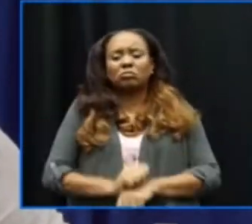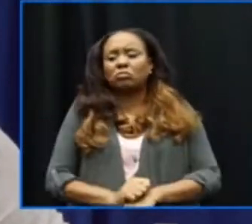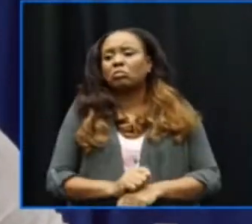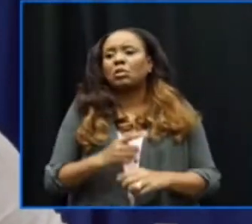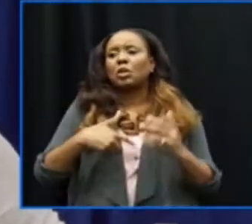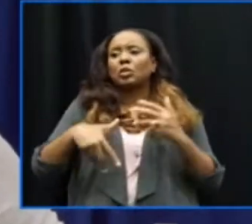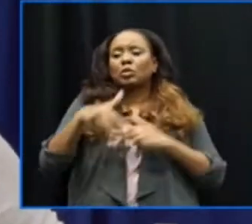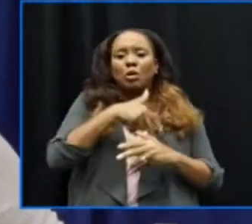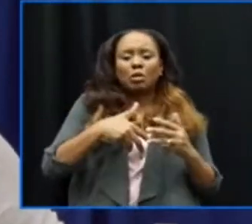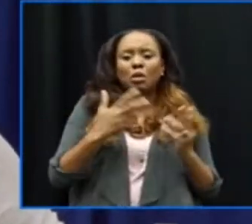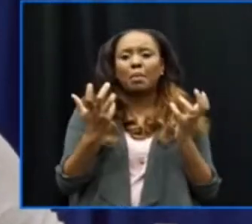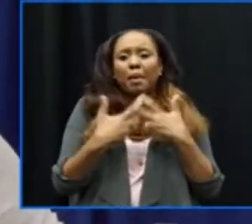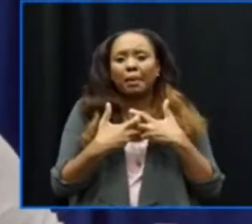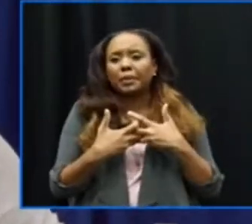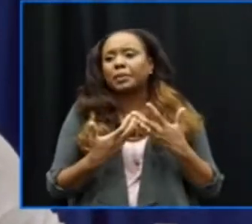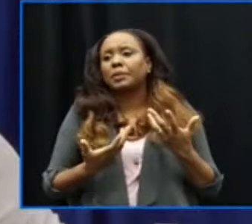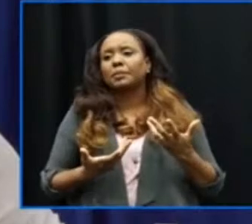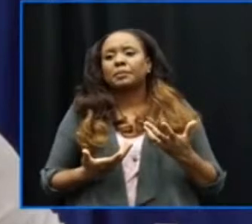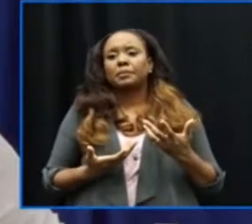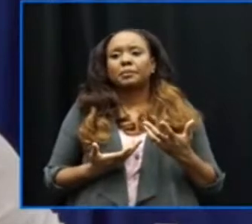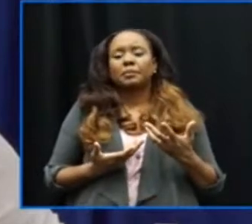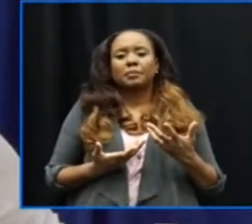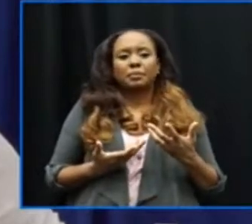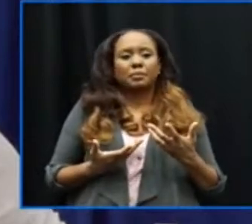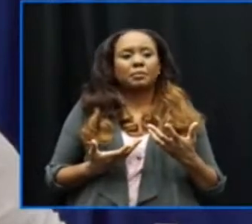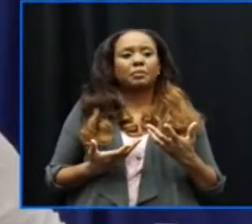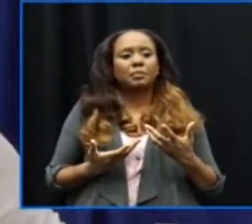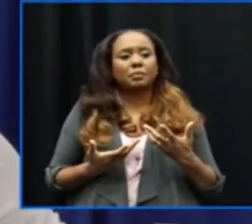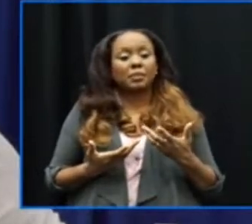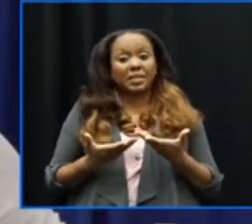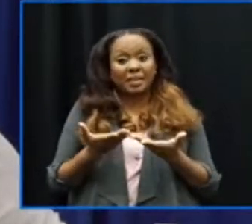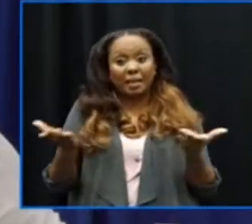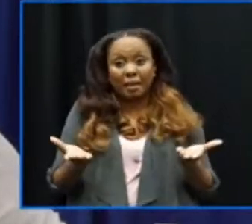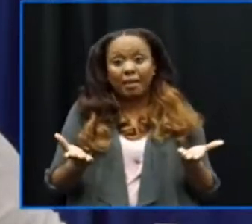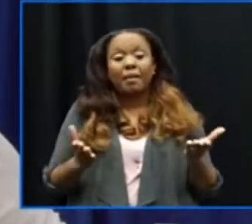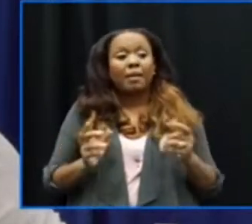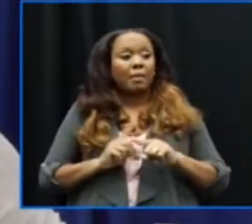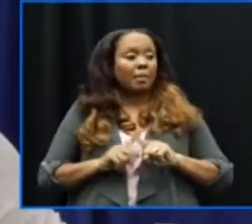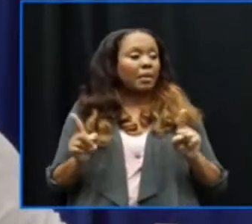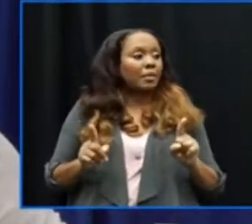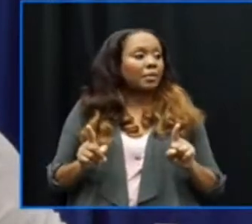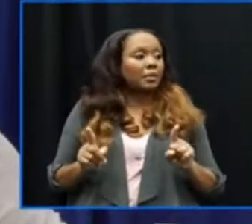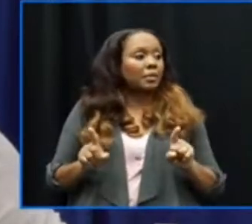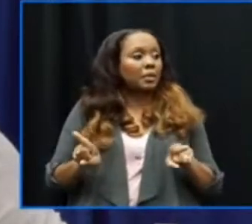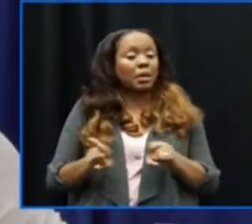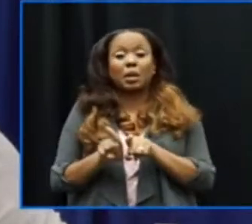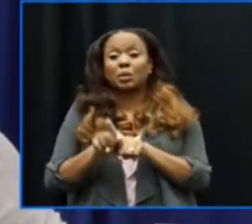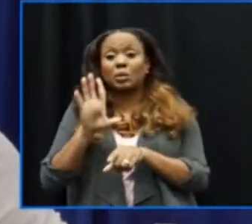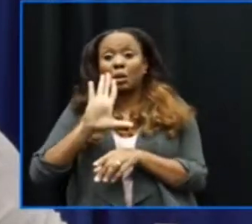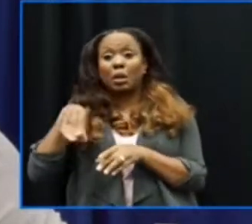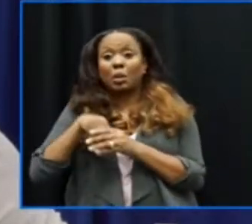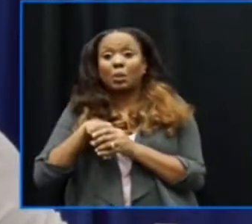labor and capital, we have also included the